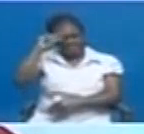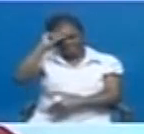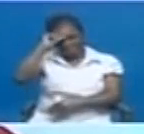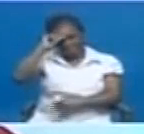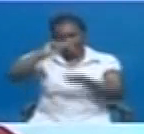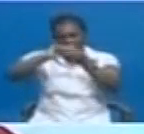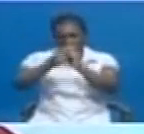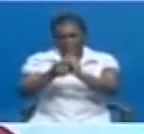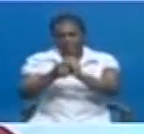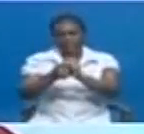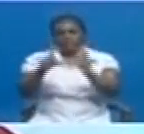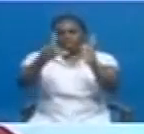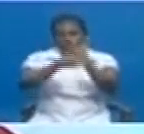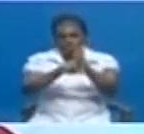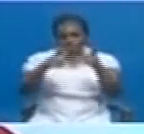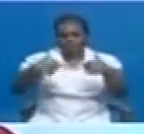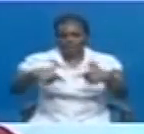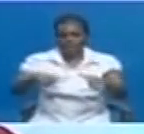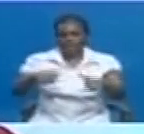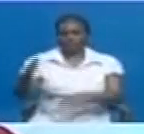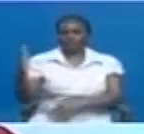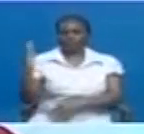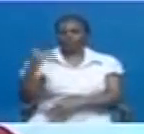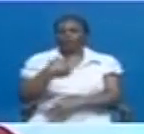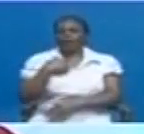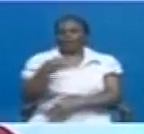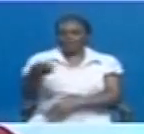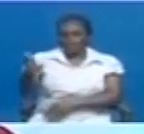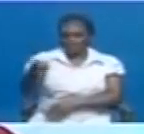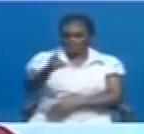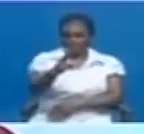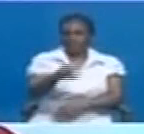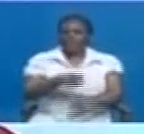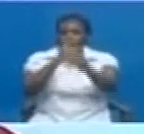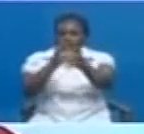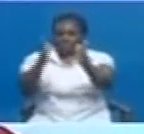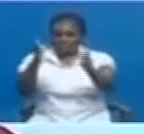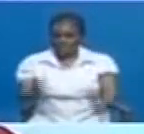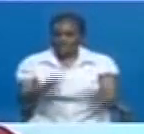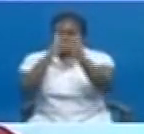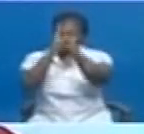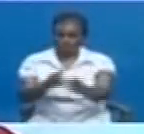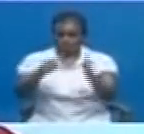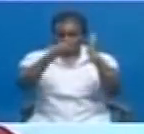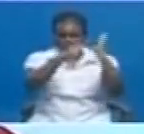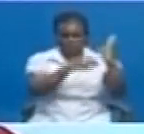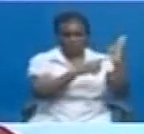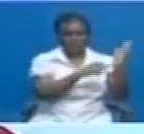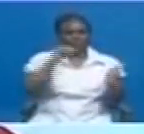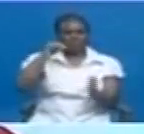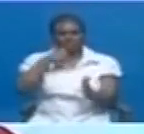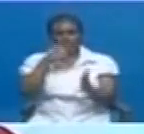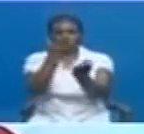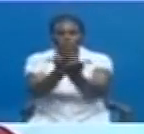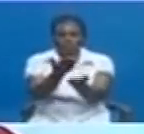law to allow private security guards in universities to carry firearms. Rita Tinina reports on the new measures proposed by